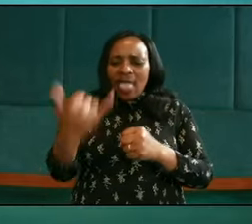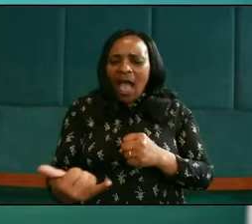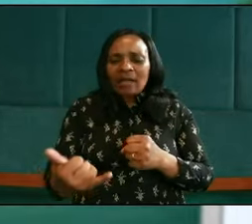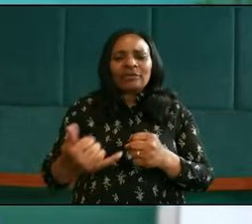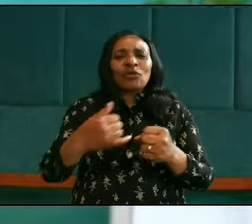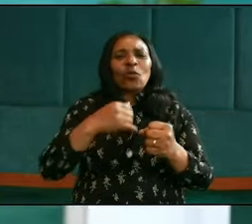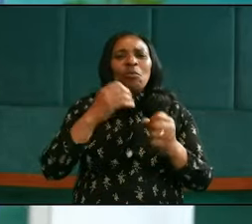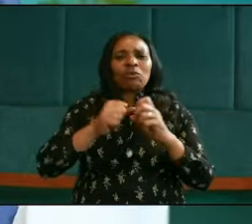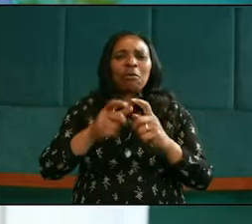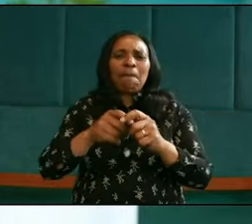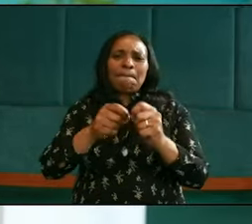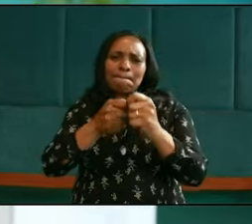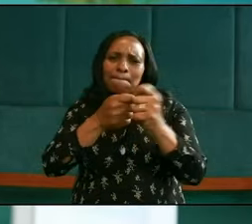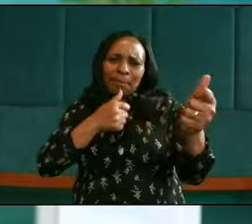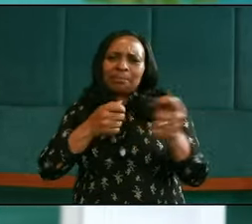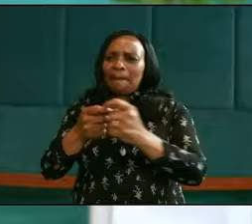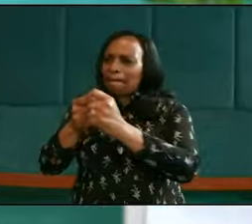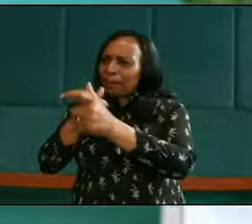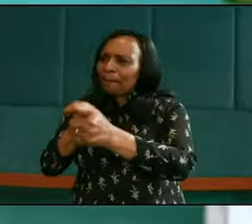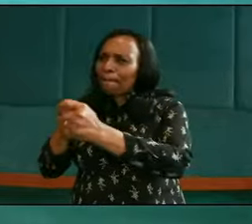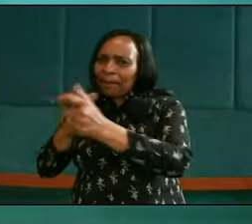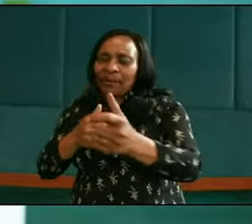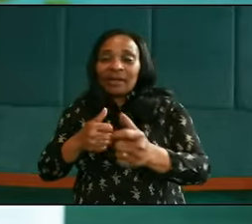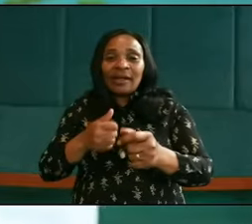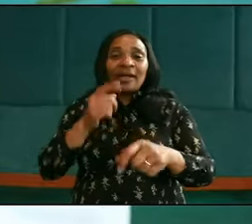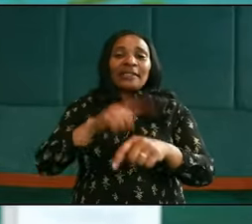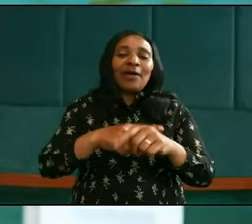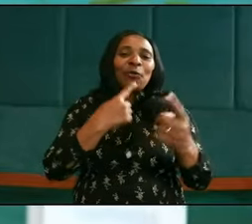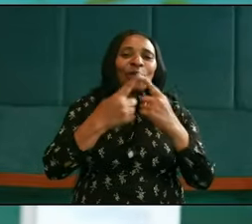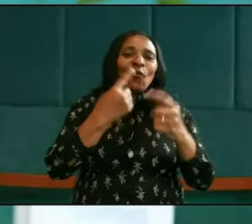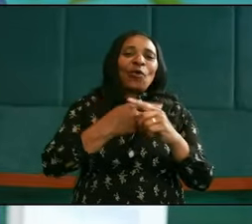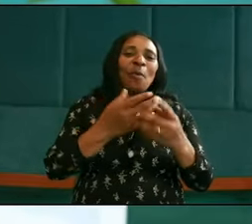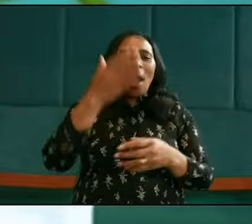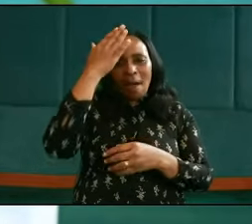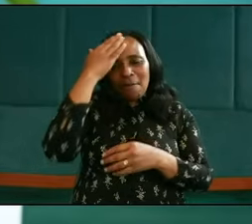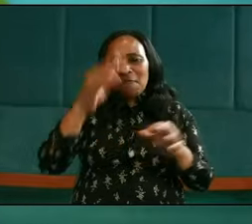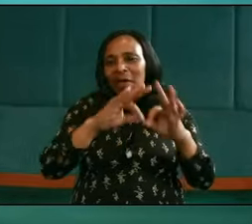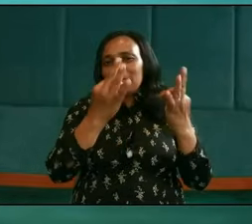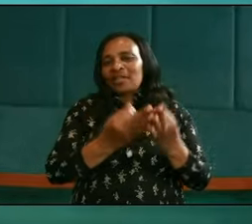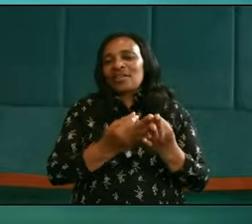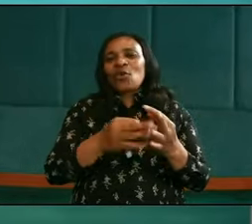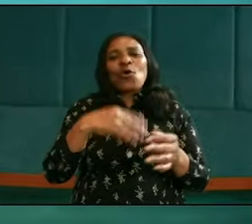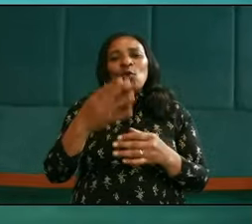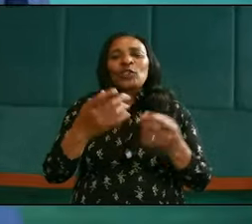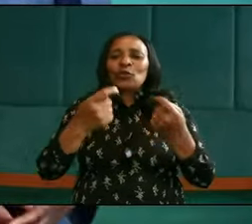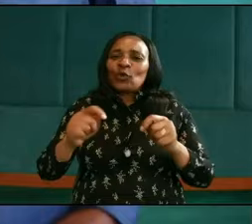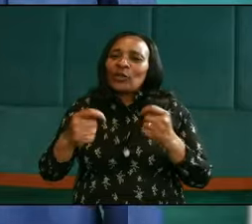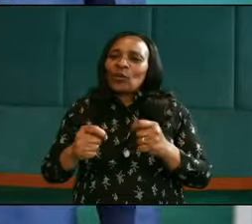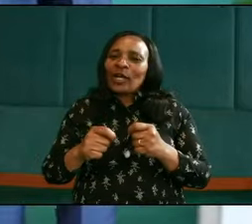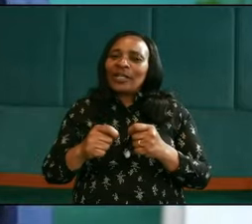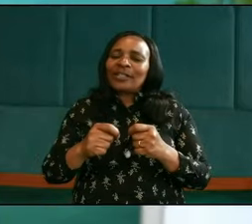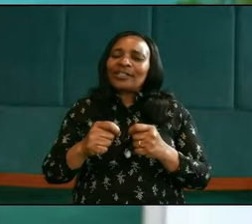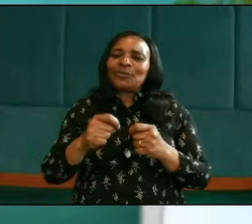when I was young. By the way, you know, when you're coming from a humble family and you always try to get those